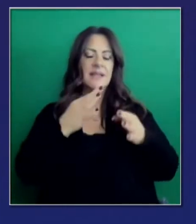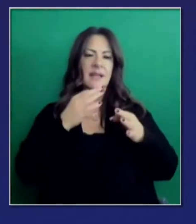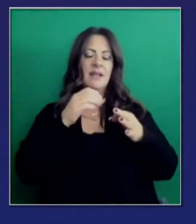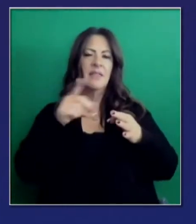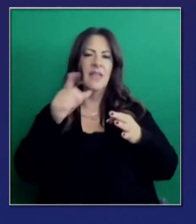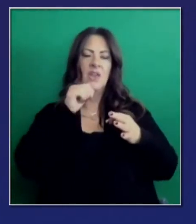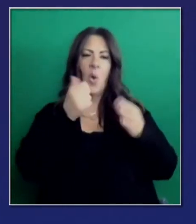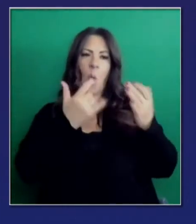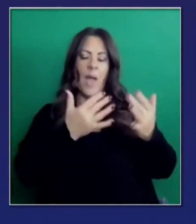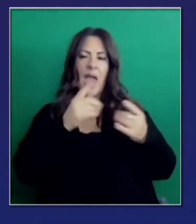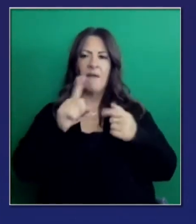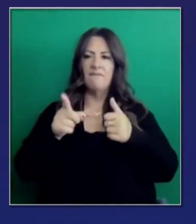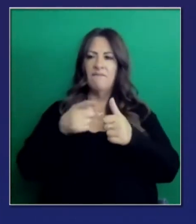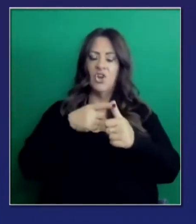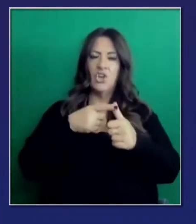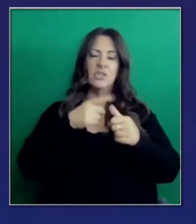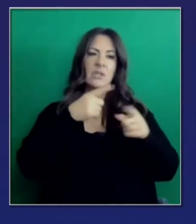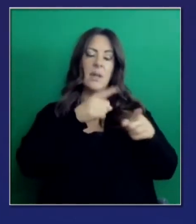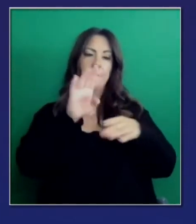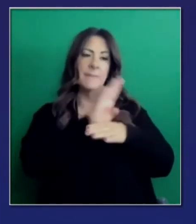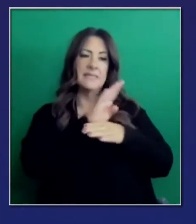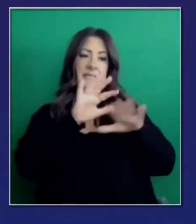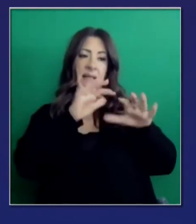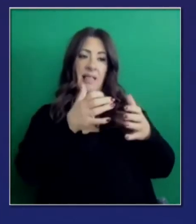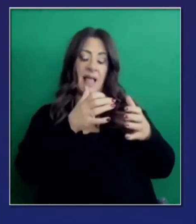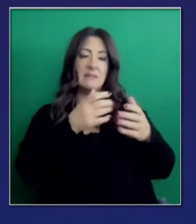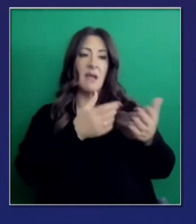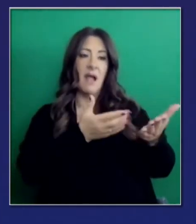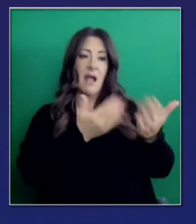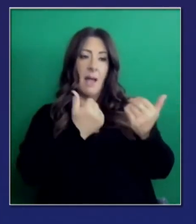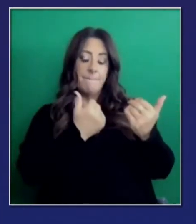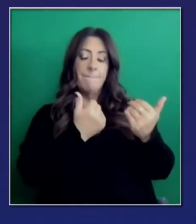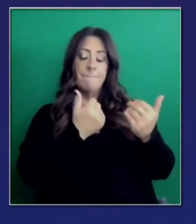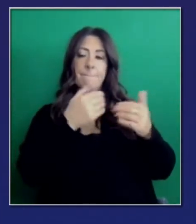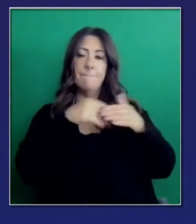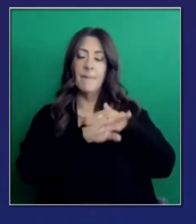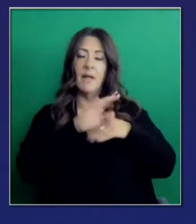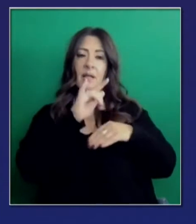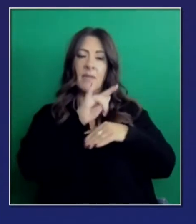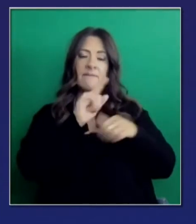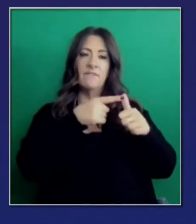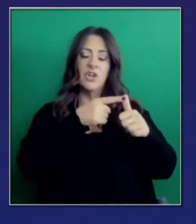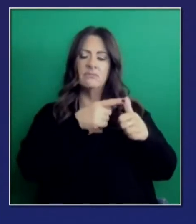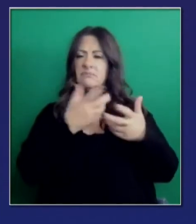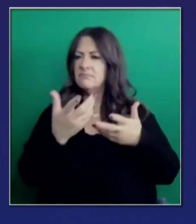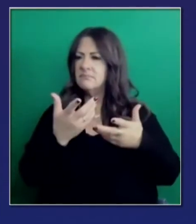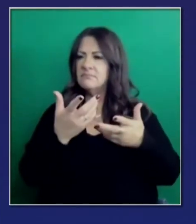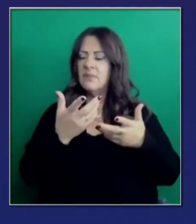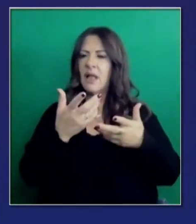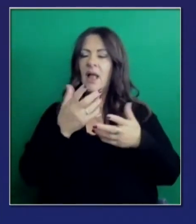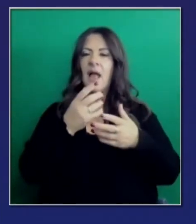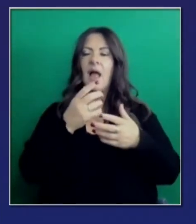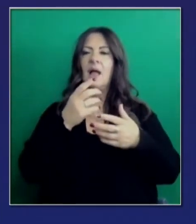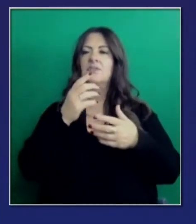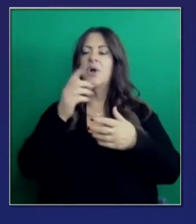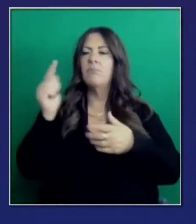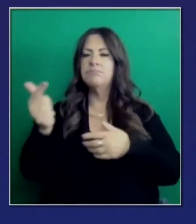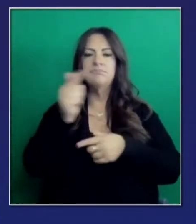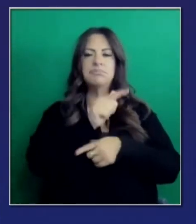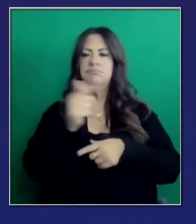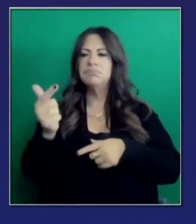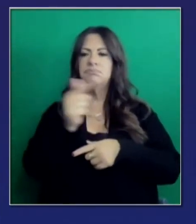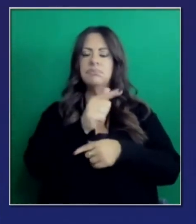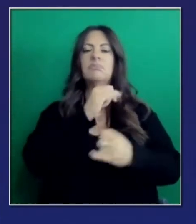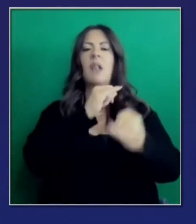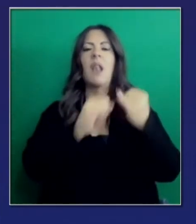class passengers before they announce premium class and then ultimately the economy class. The point is to try to move folks to board as quickly as